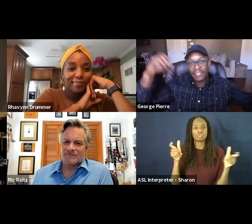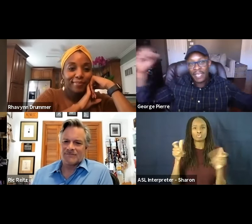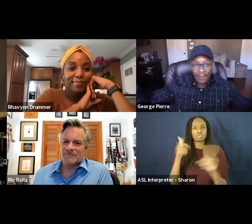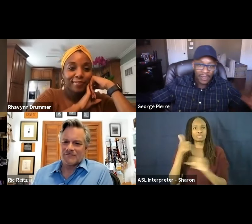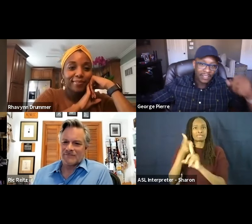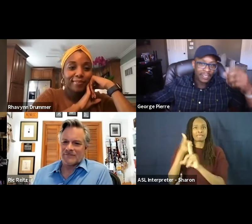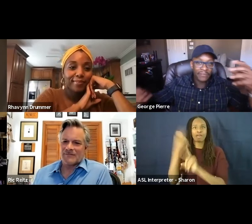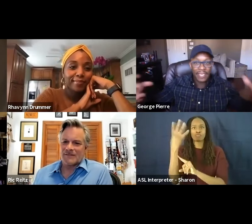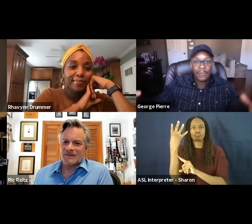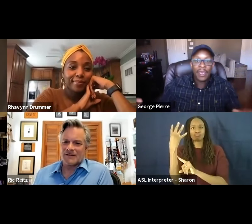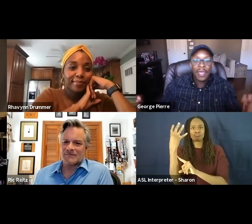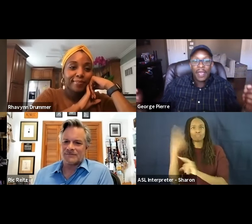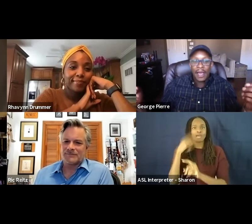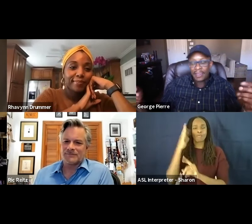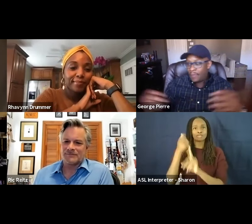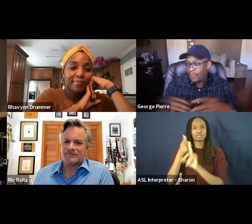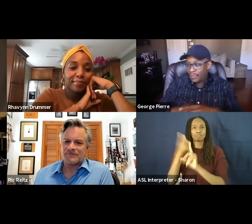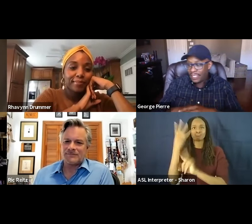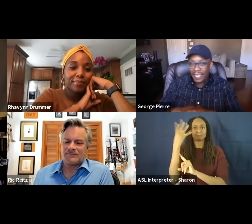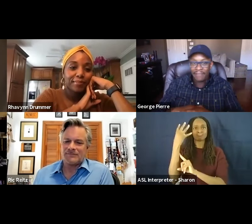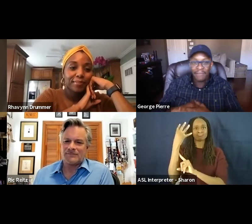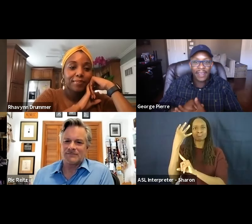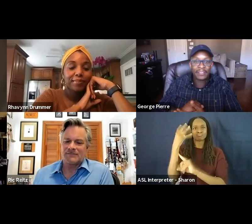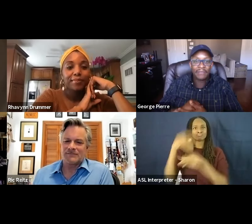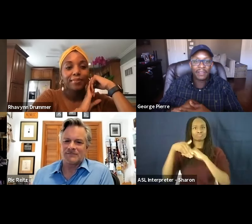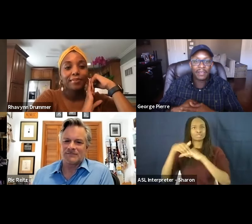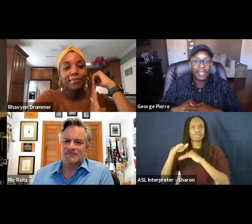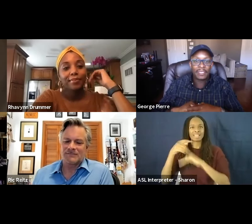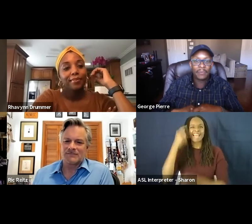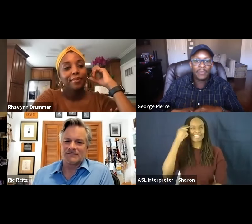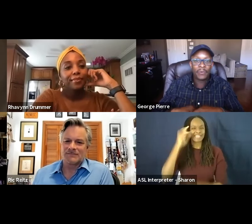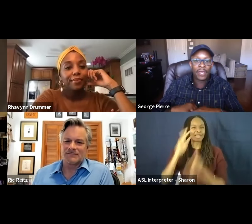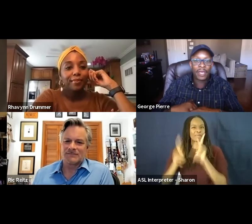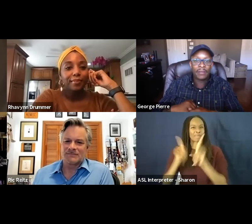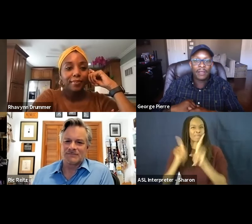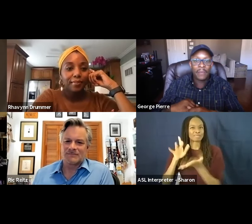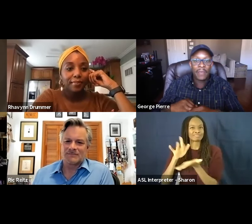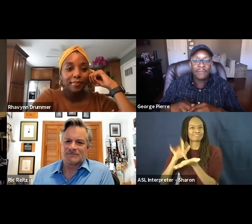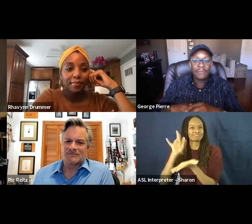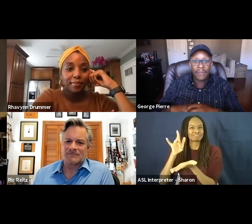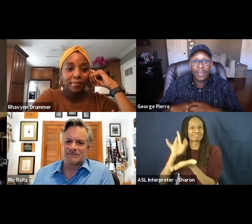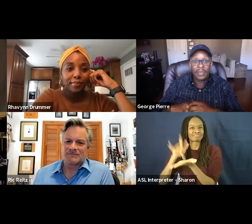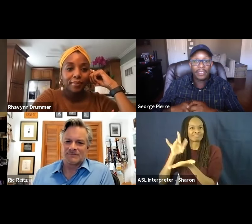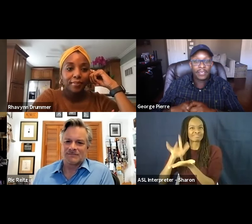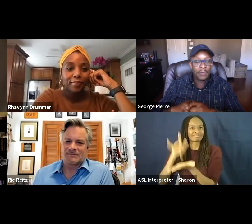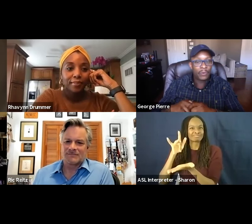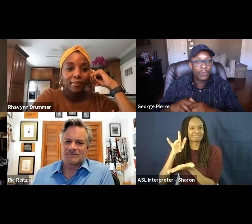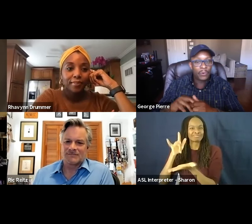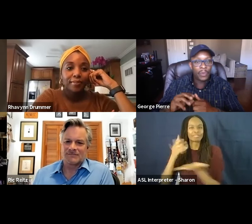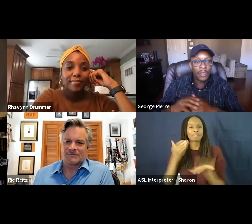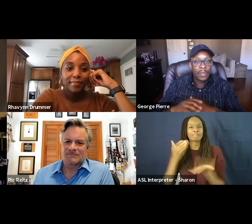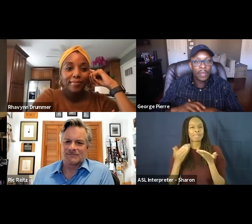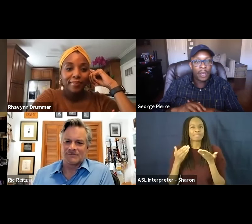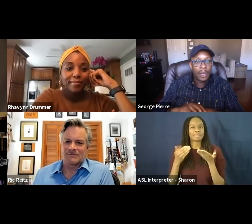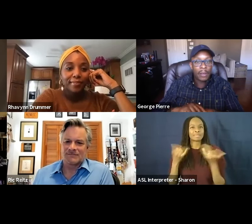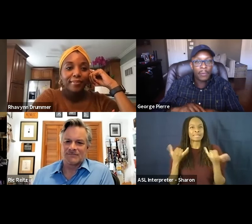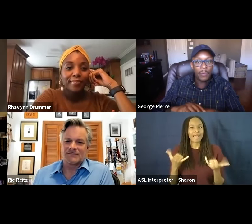to self-tape, I think people were taking advantage of it. And some people were kind of maybe afraid to come in the